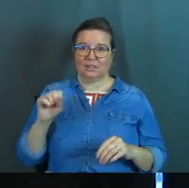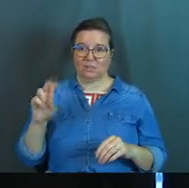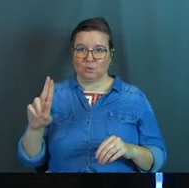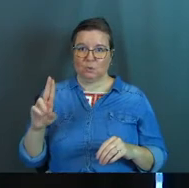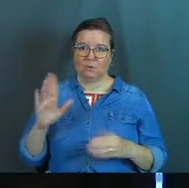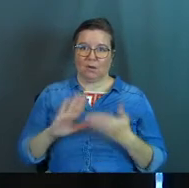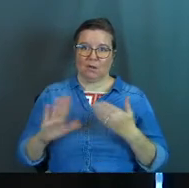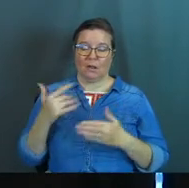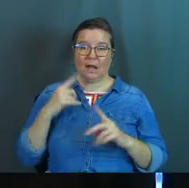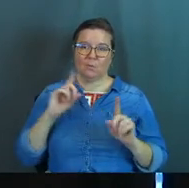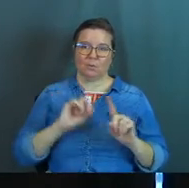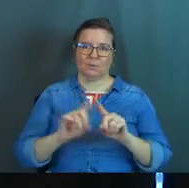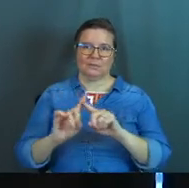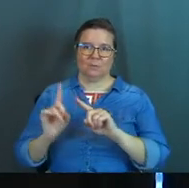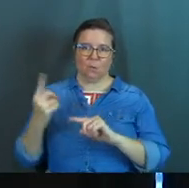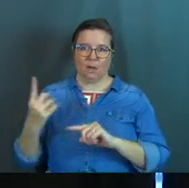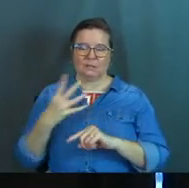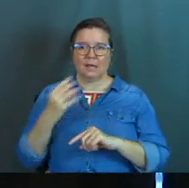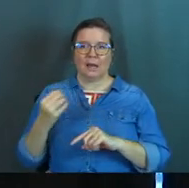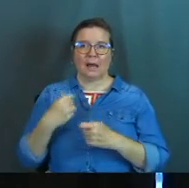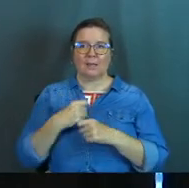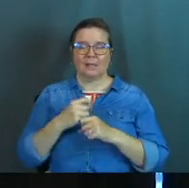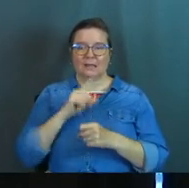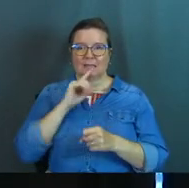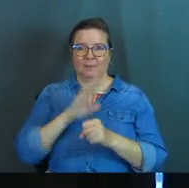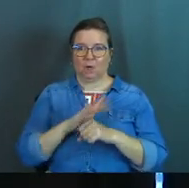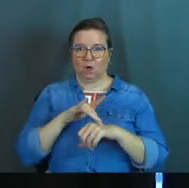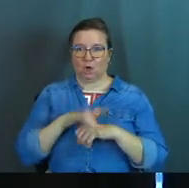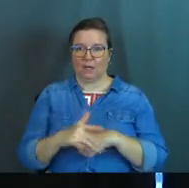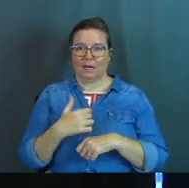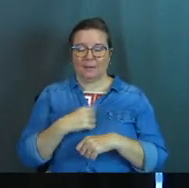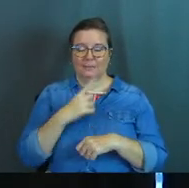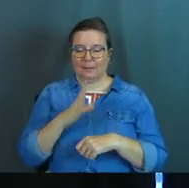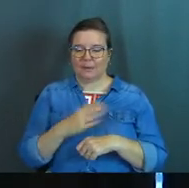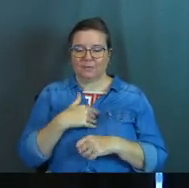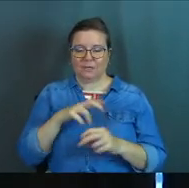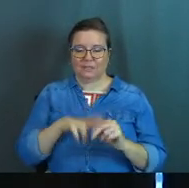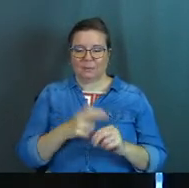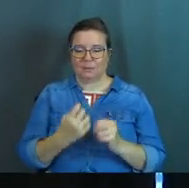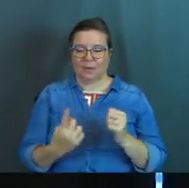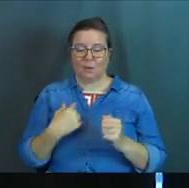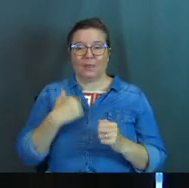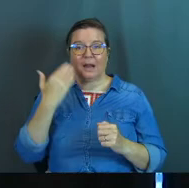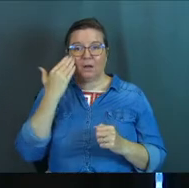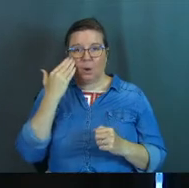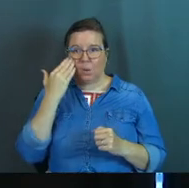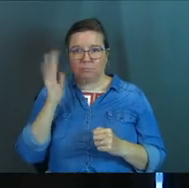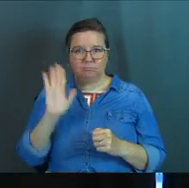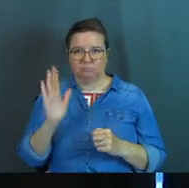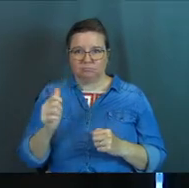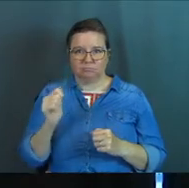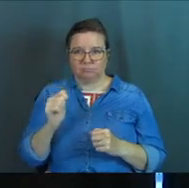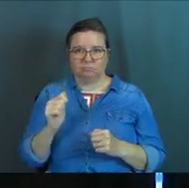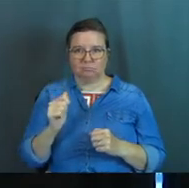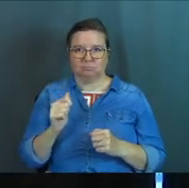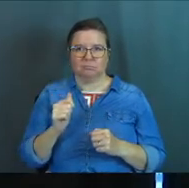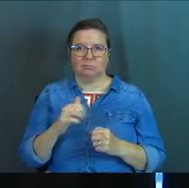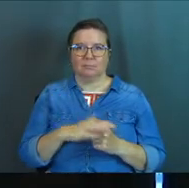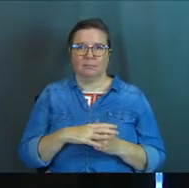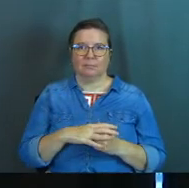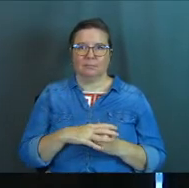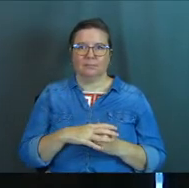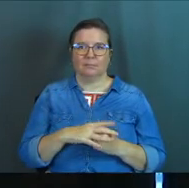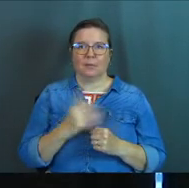and I would go to different ones. And I made this commitment early on. I said, I'm never going to sit with anybody that I've ever